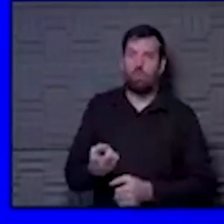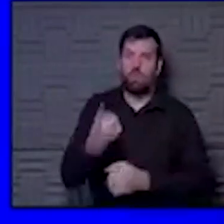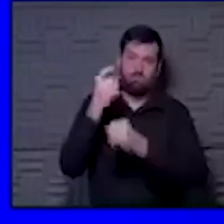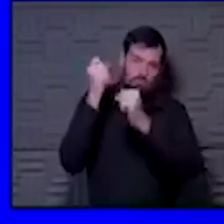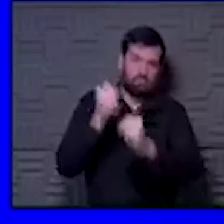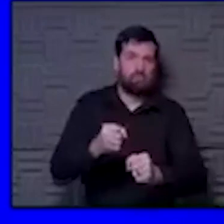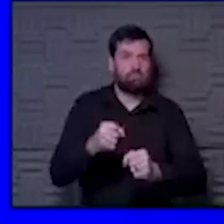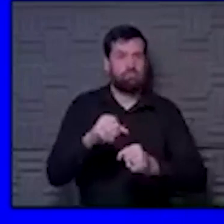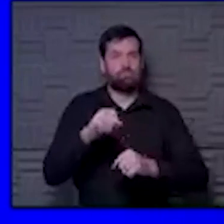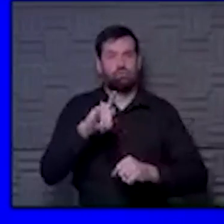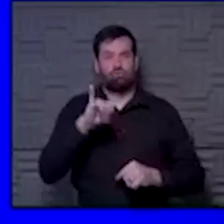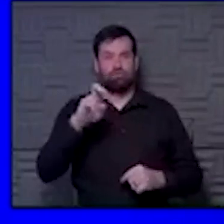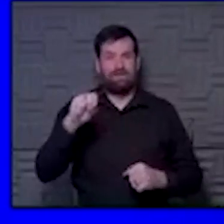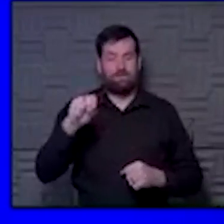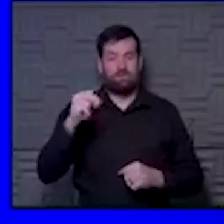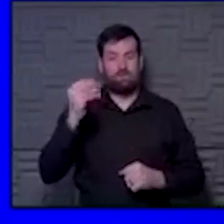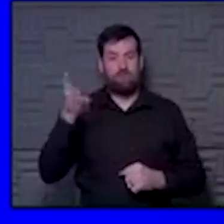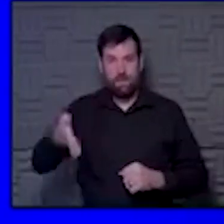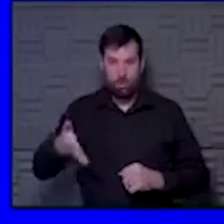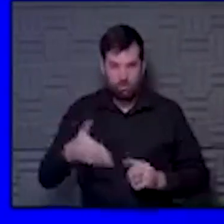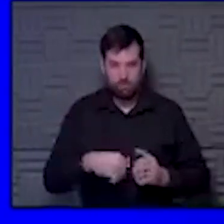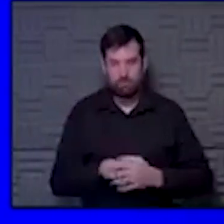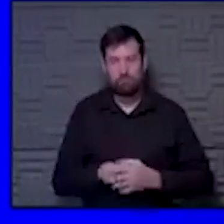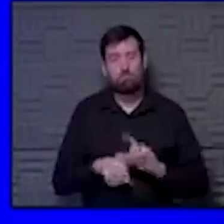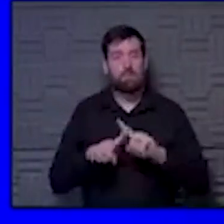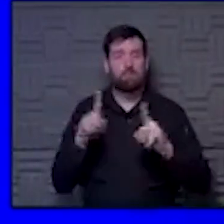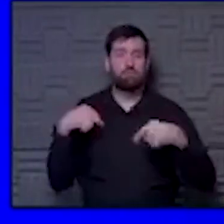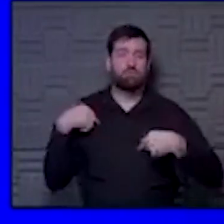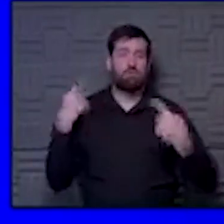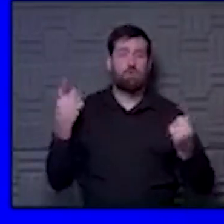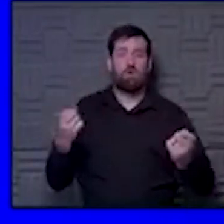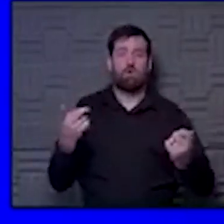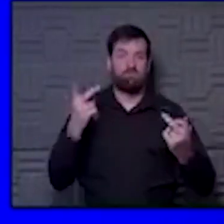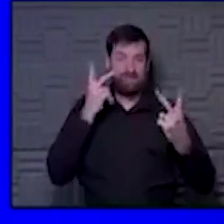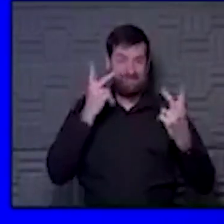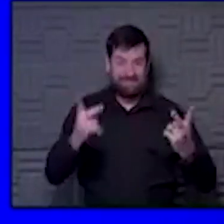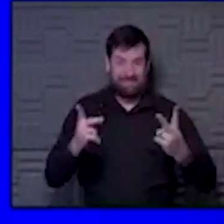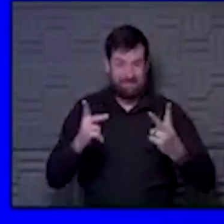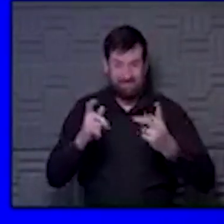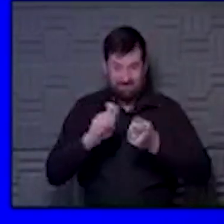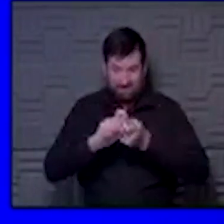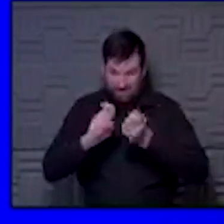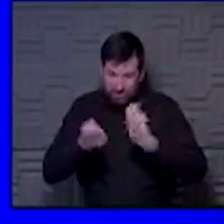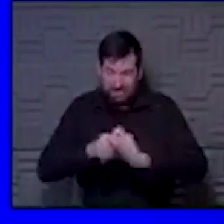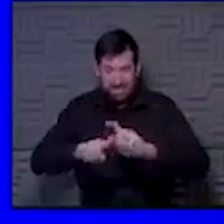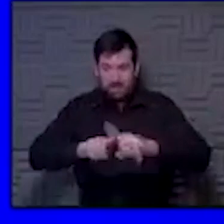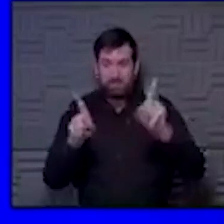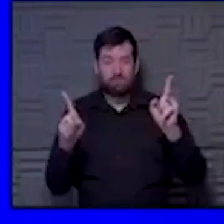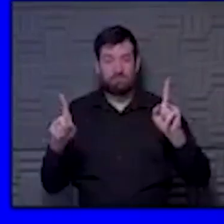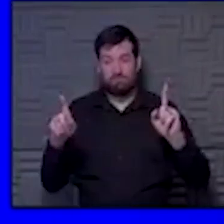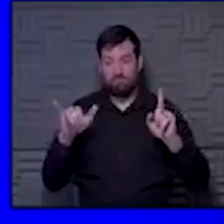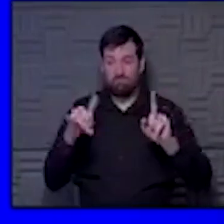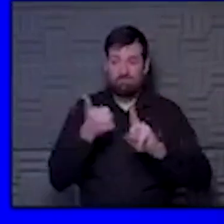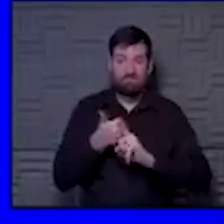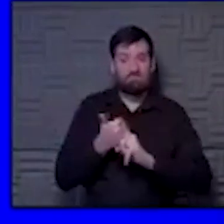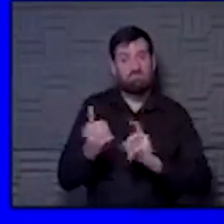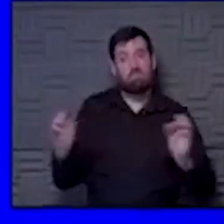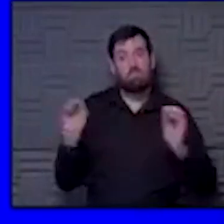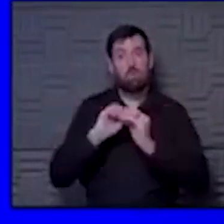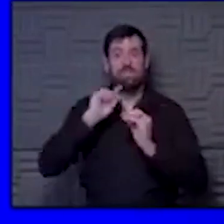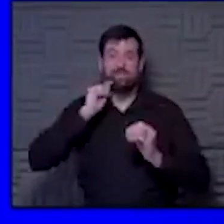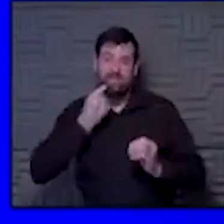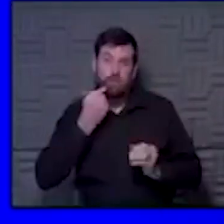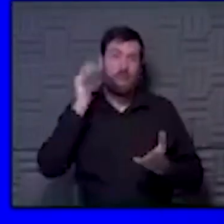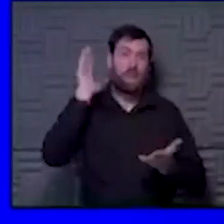in that area, one of the dominant isolates. But so far, they haven't seen any clinical difference. It doesn't make the disease more severe or